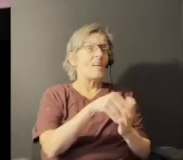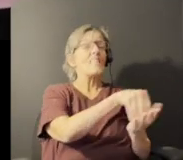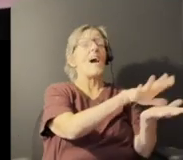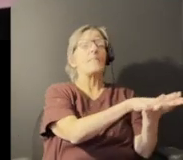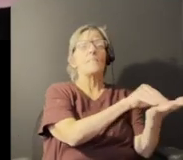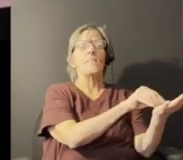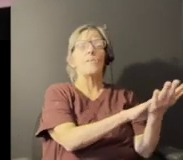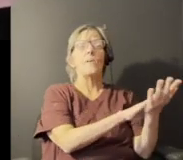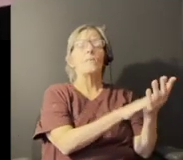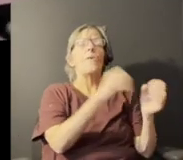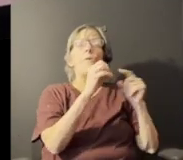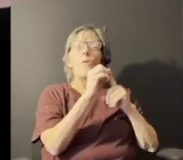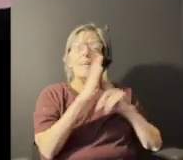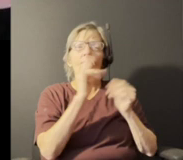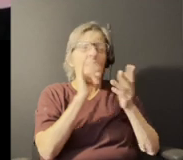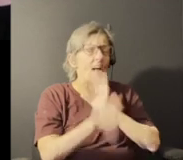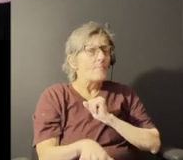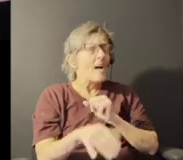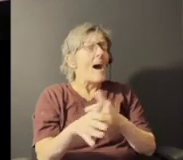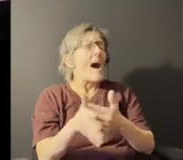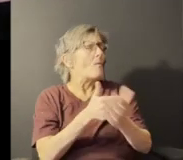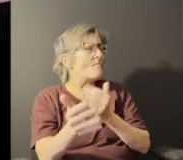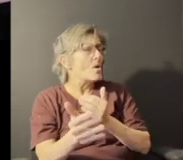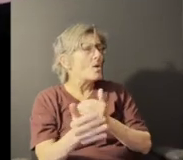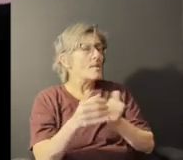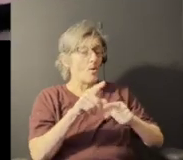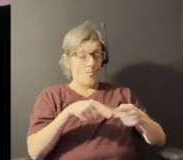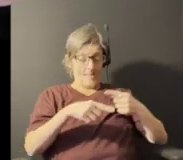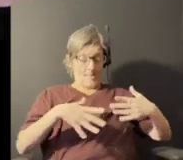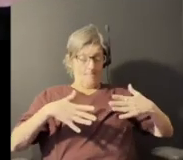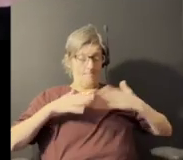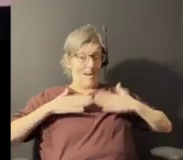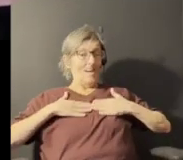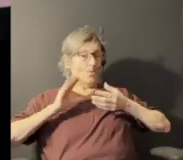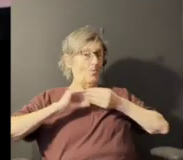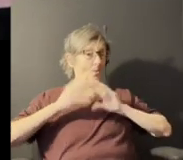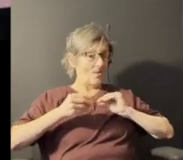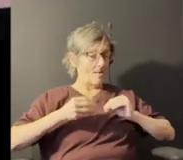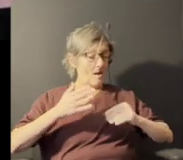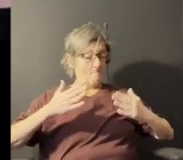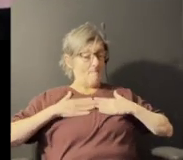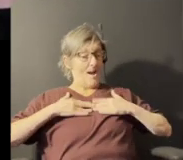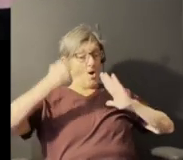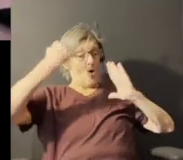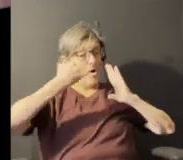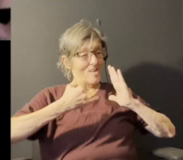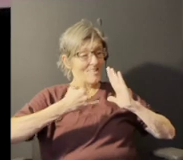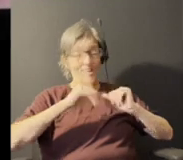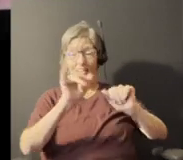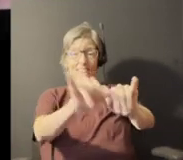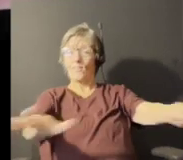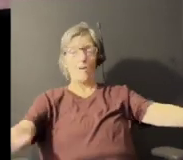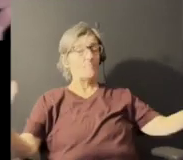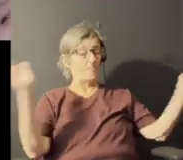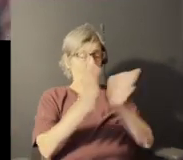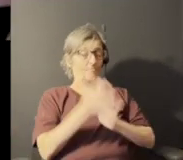very documentary oriented. However, when it's my story and it's my art and that, then